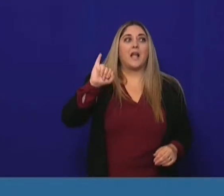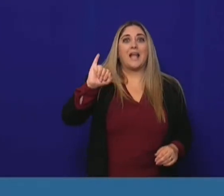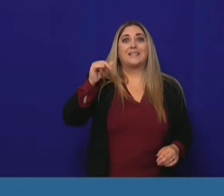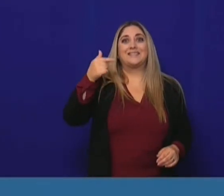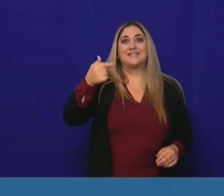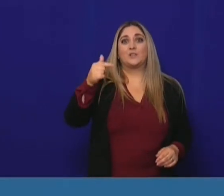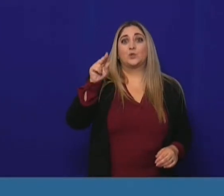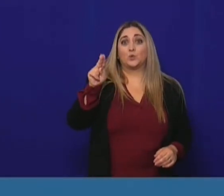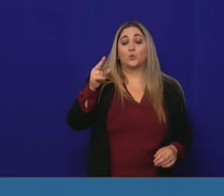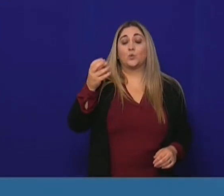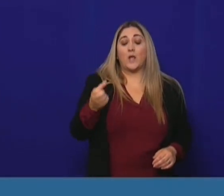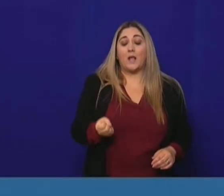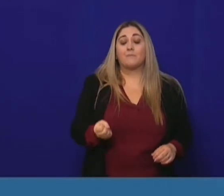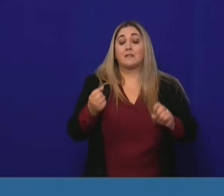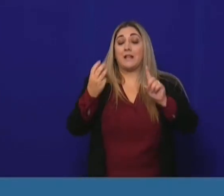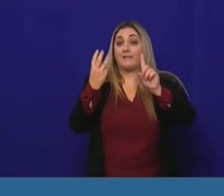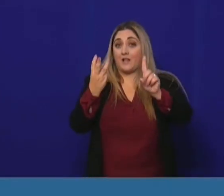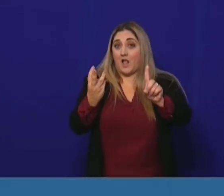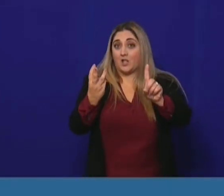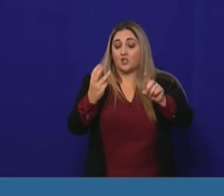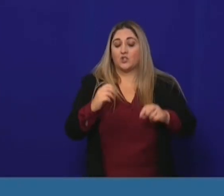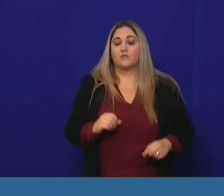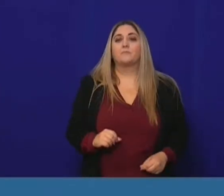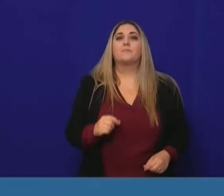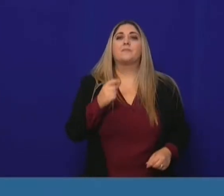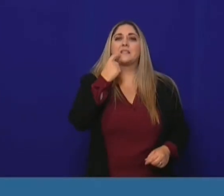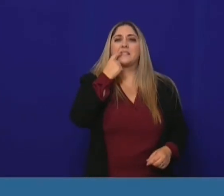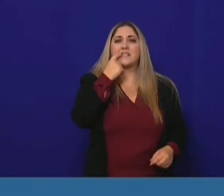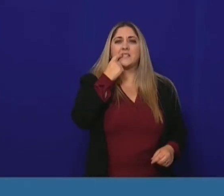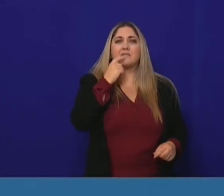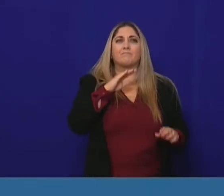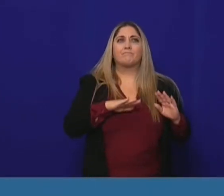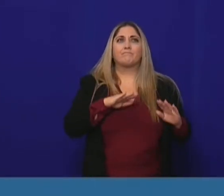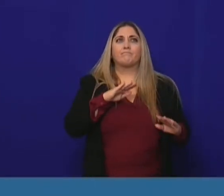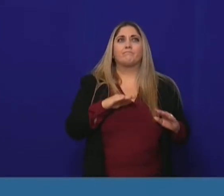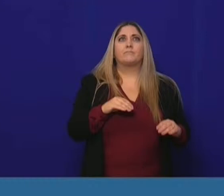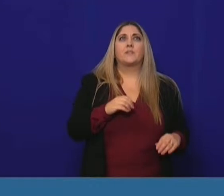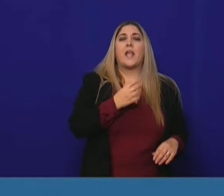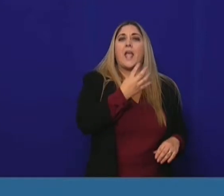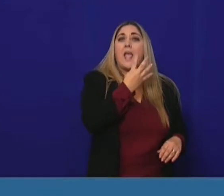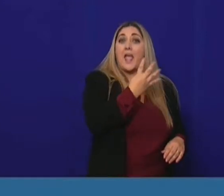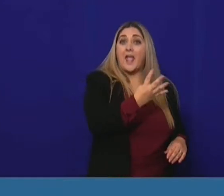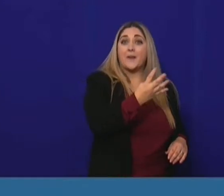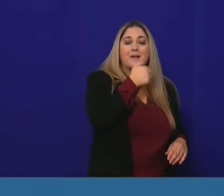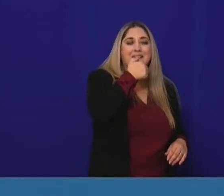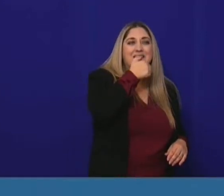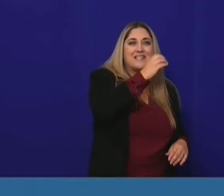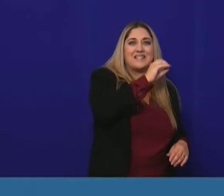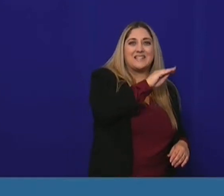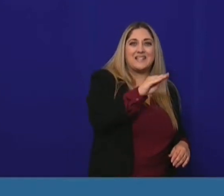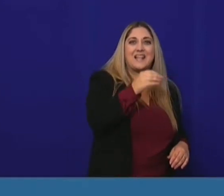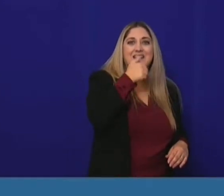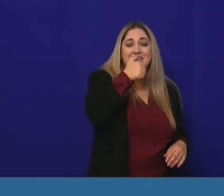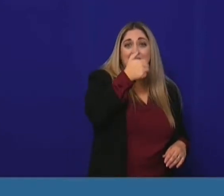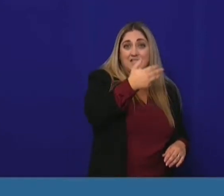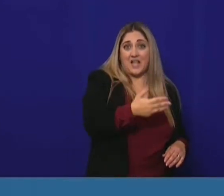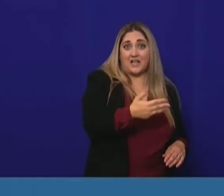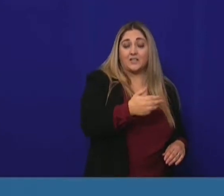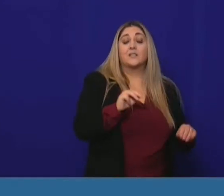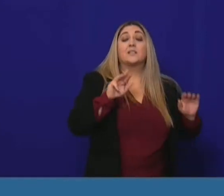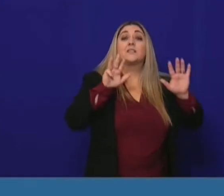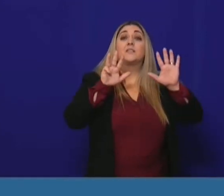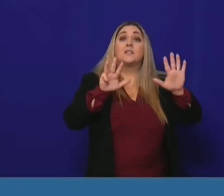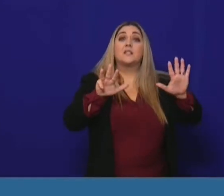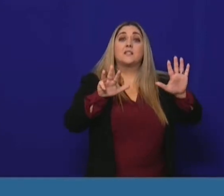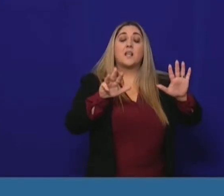l-ITU għandna 13 persuna, l-etajiet huma għandna 4 bejn 60 u 69 sena u 9 persuni